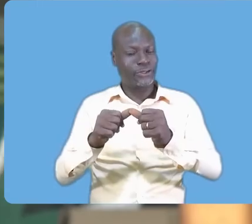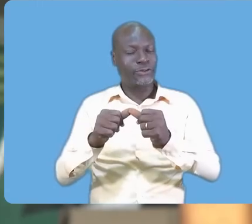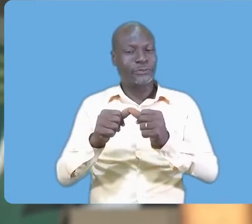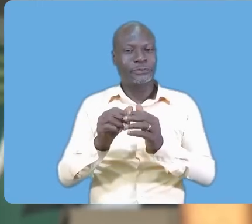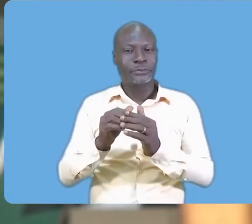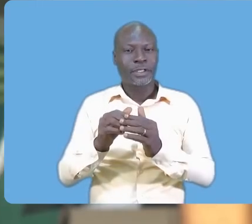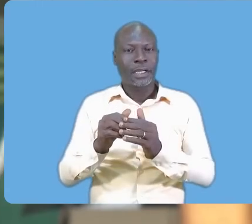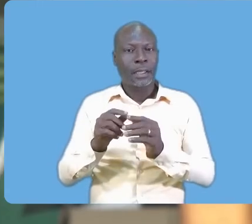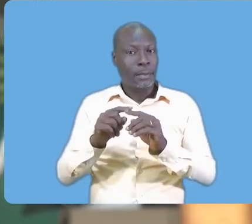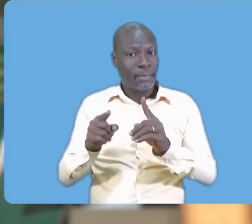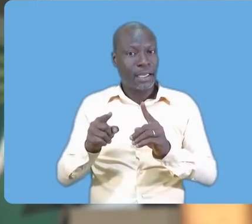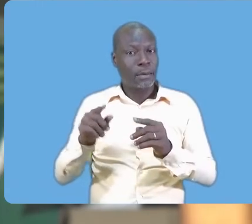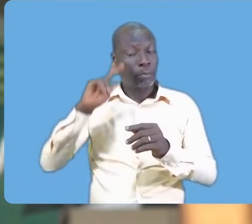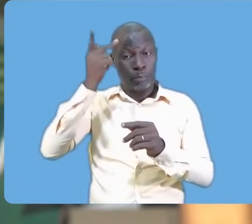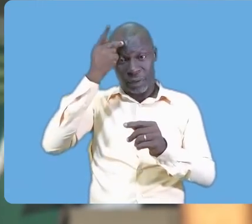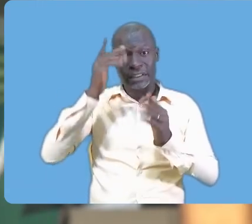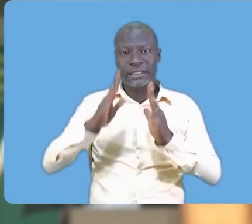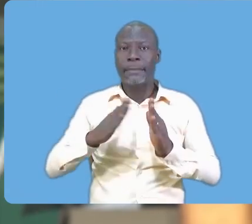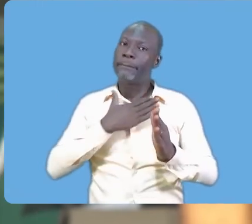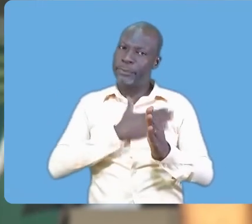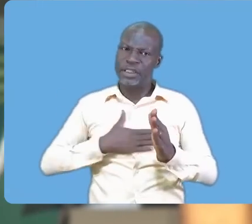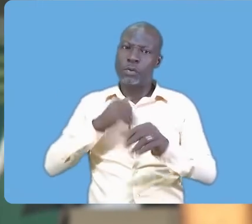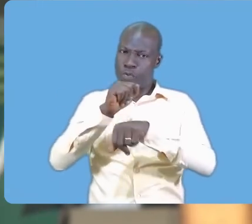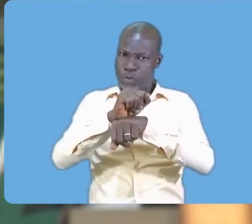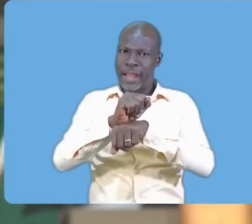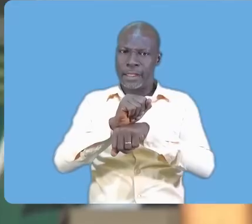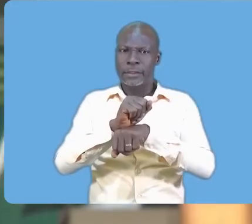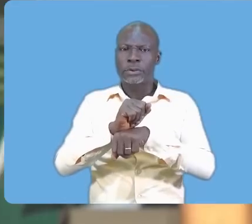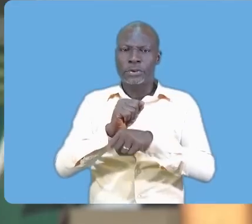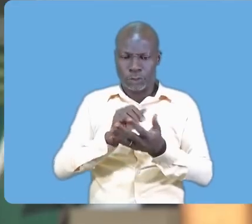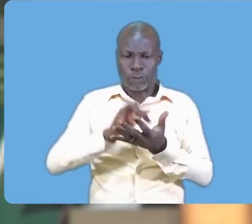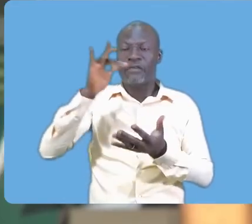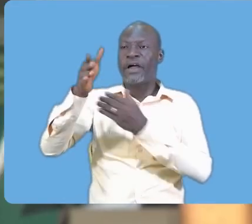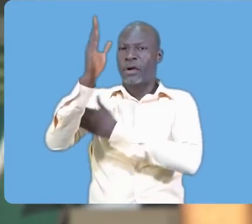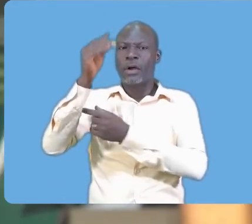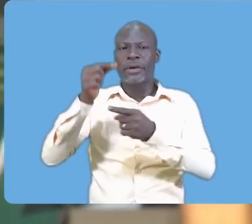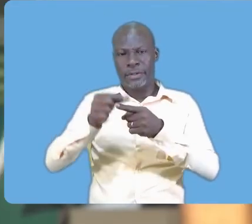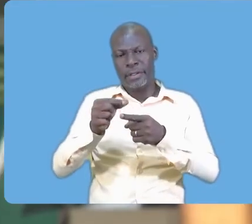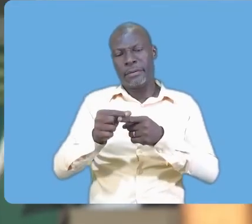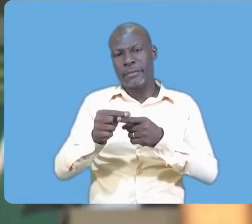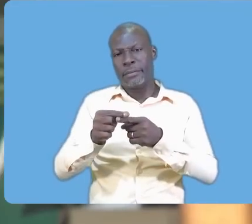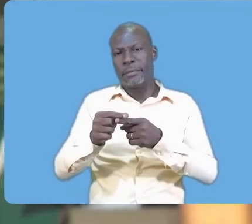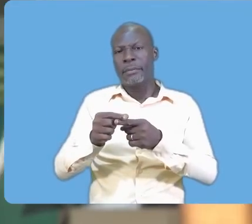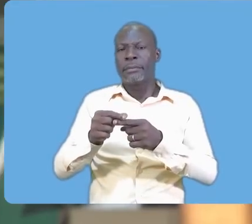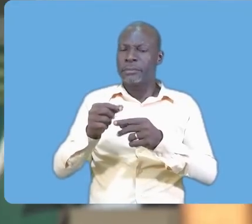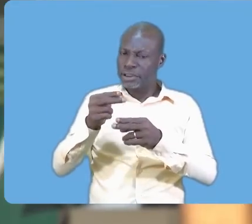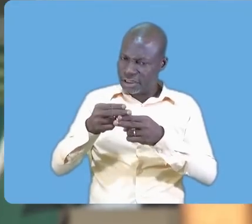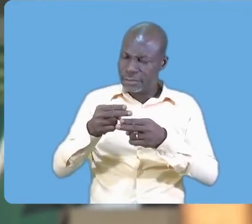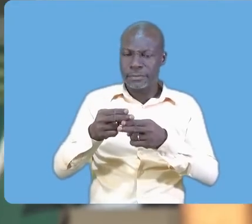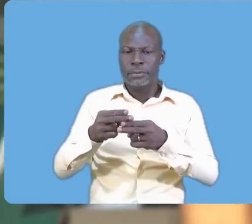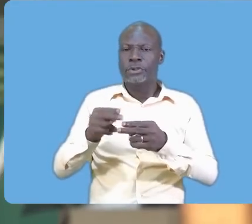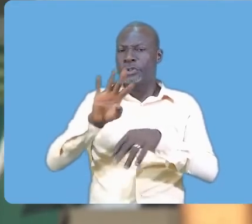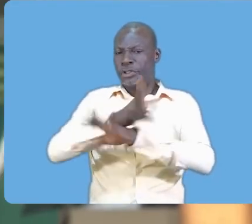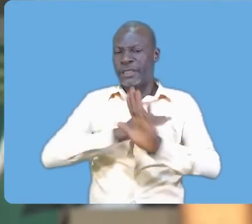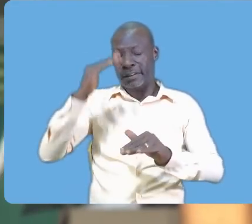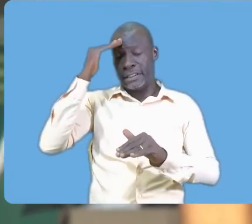ebio. Politicians mechiamo munyam adwuma na shawrade ani munyam. Na tread you for and sakra woni adwene. The